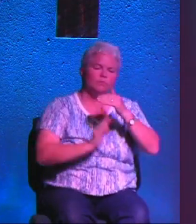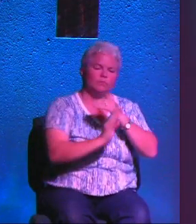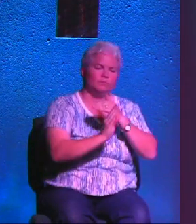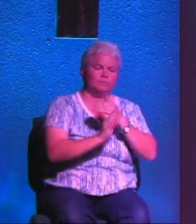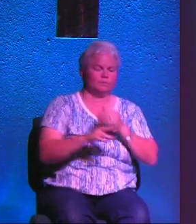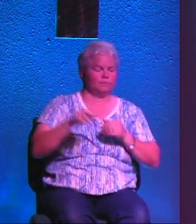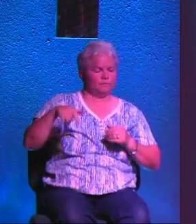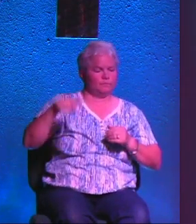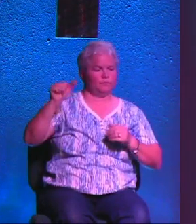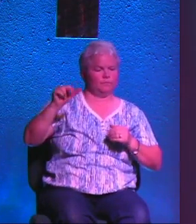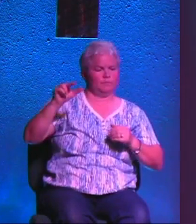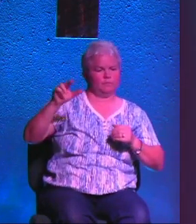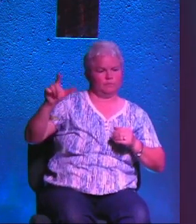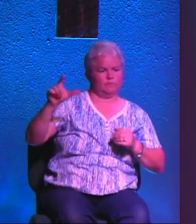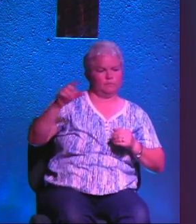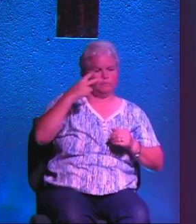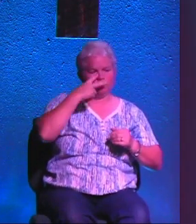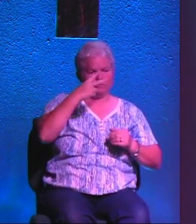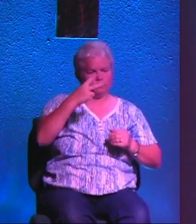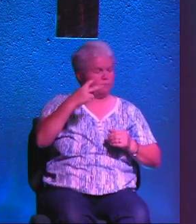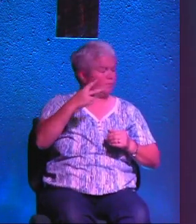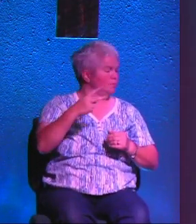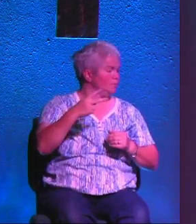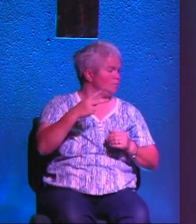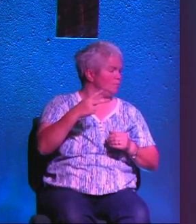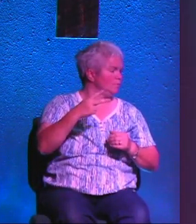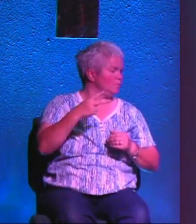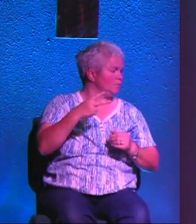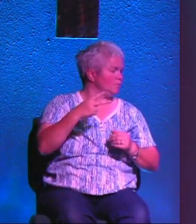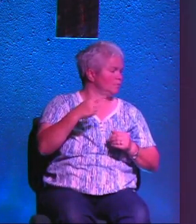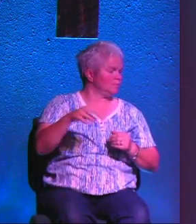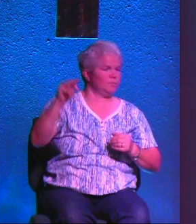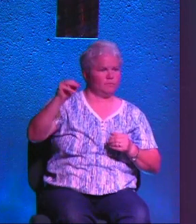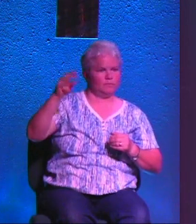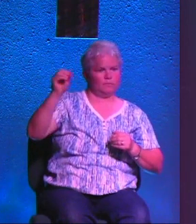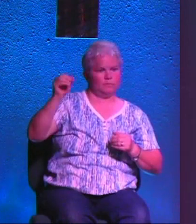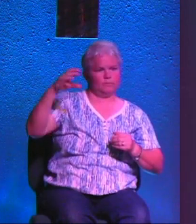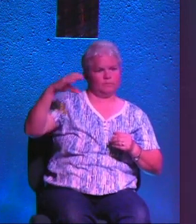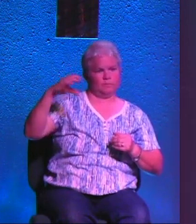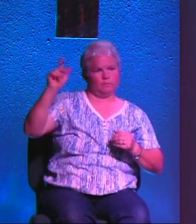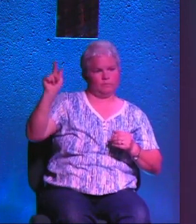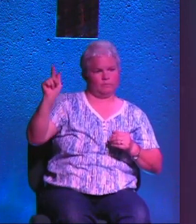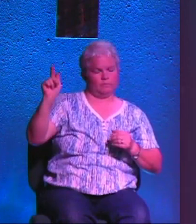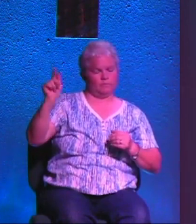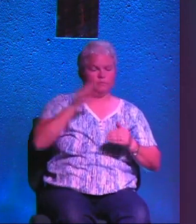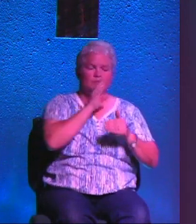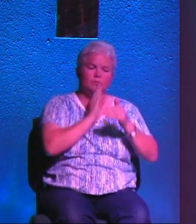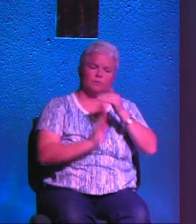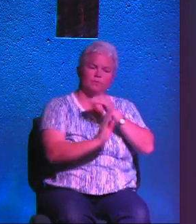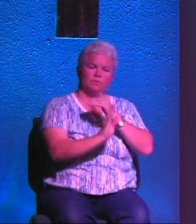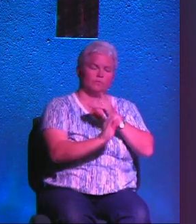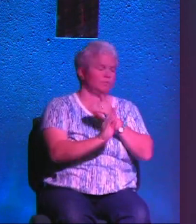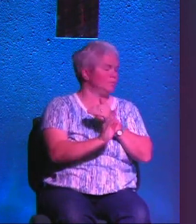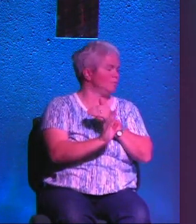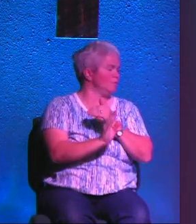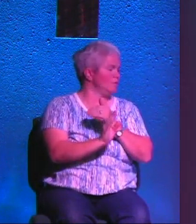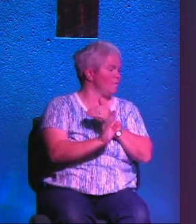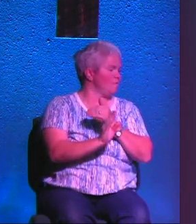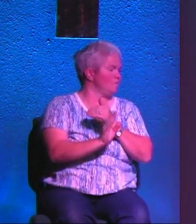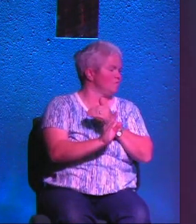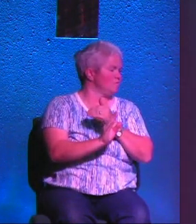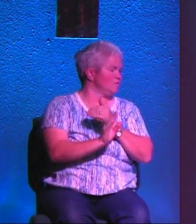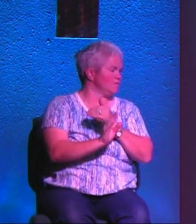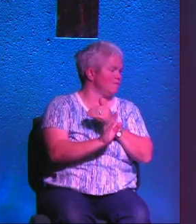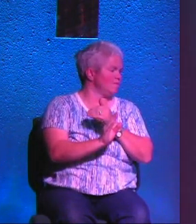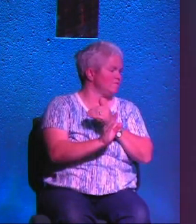humility. And Paul sees right through it. And their mock humility, he does this by